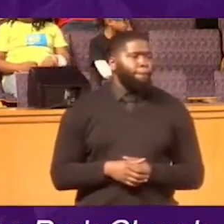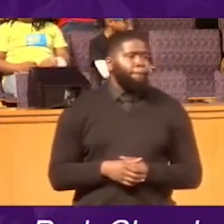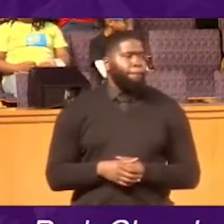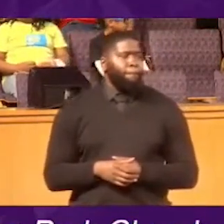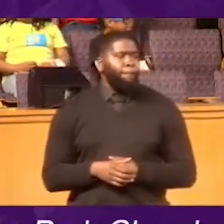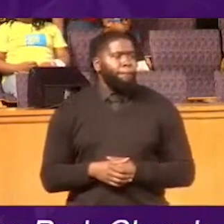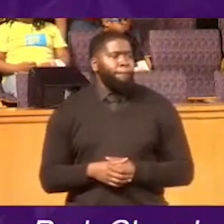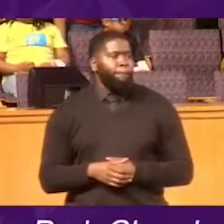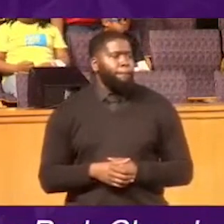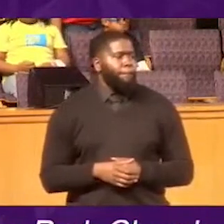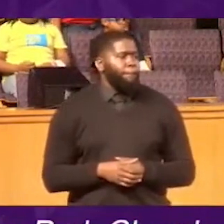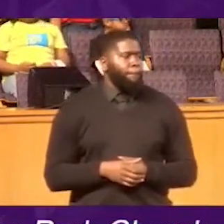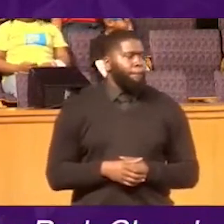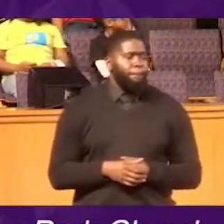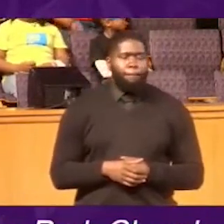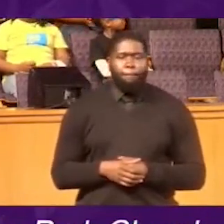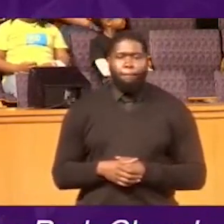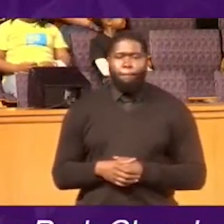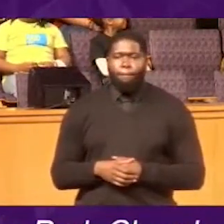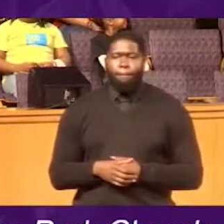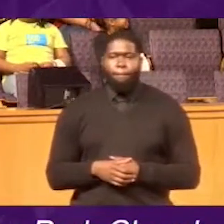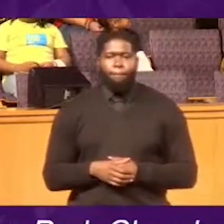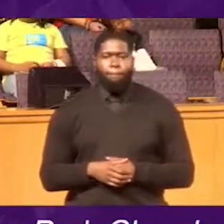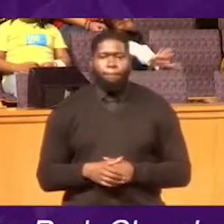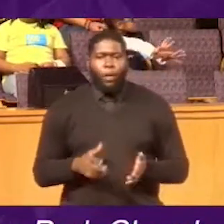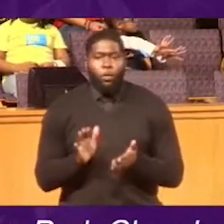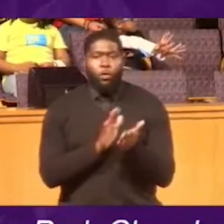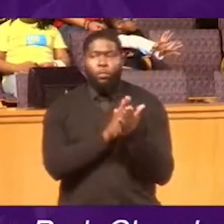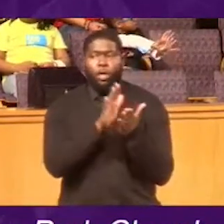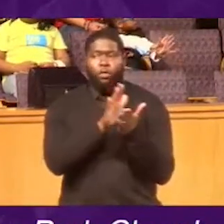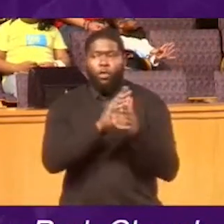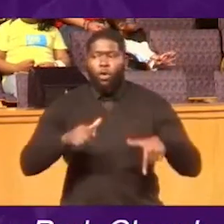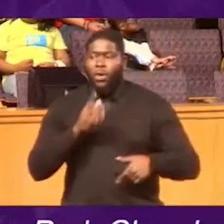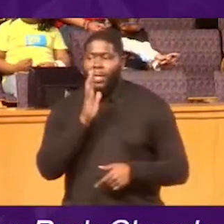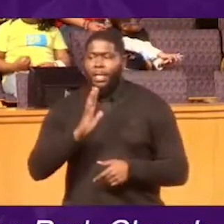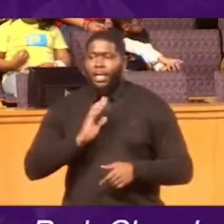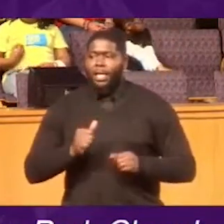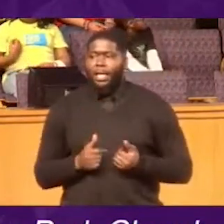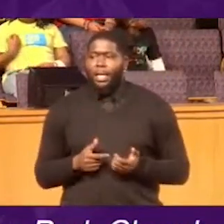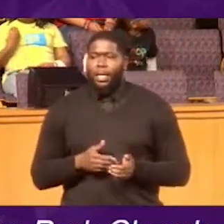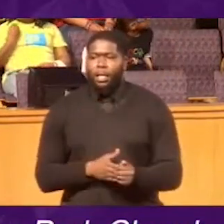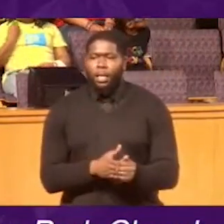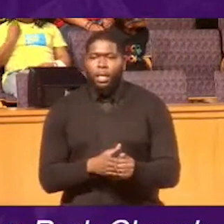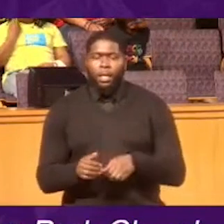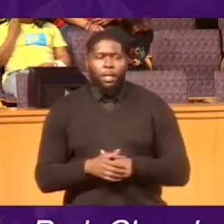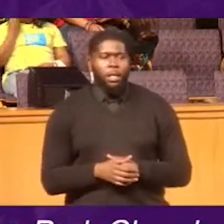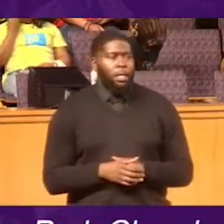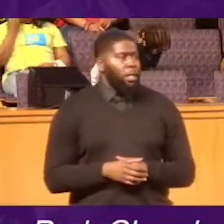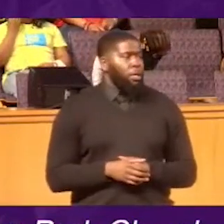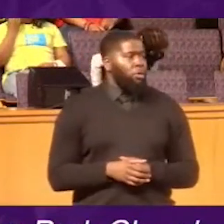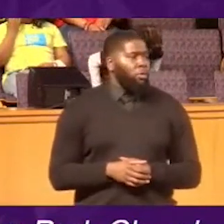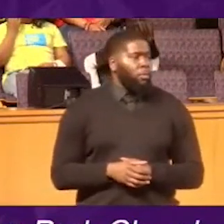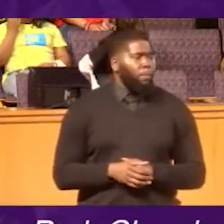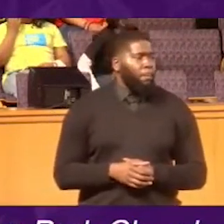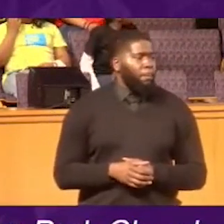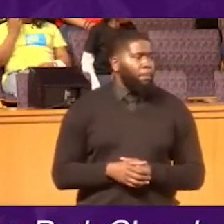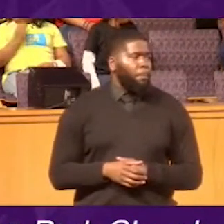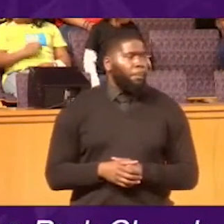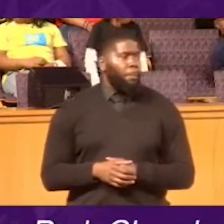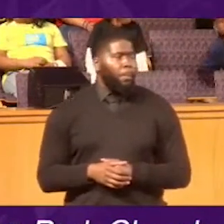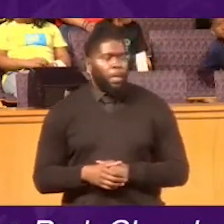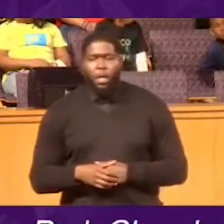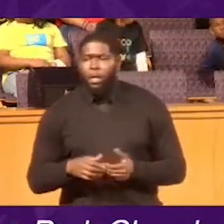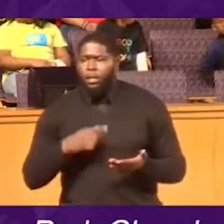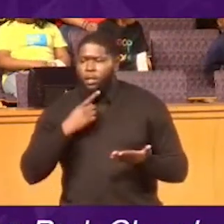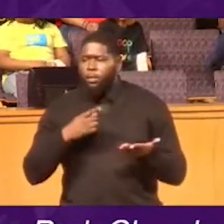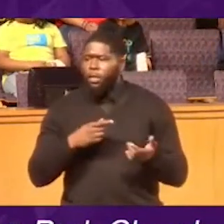Amen. We give God praise again for our leading lady. And as Deacon Nichols said,